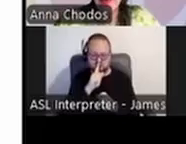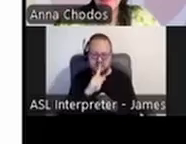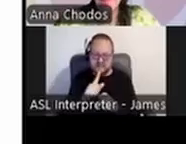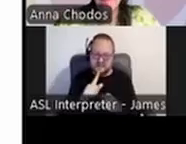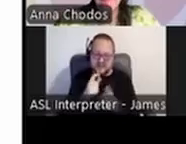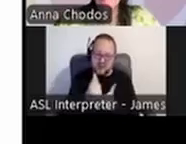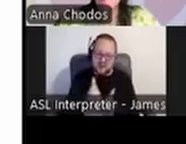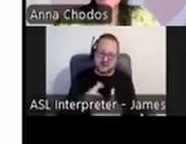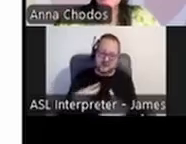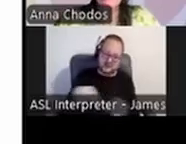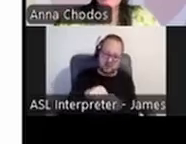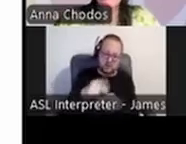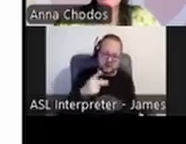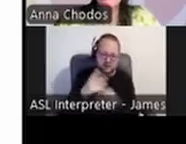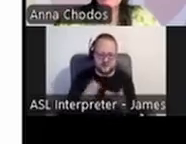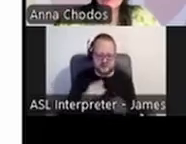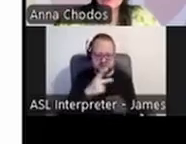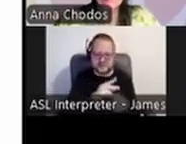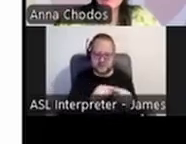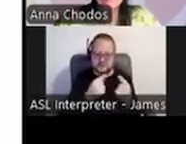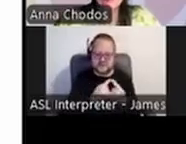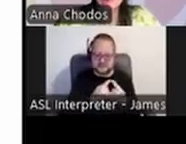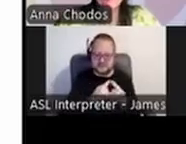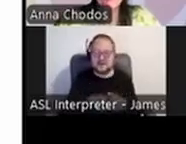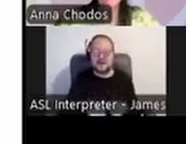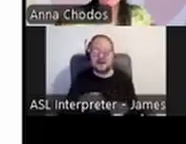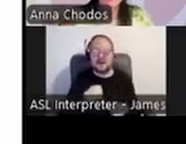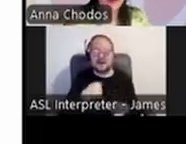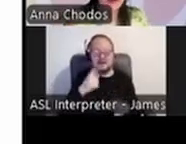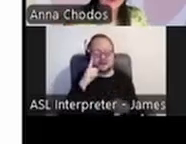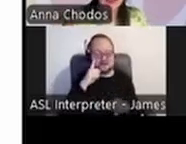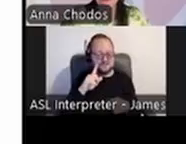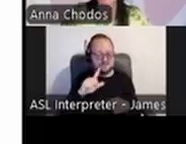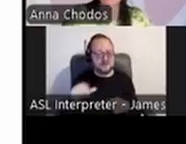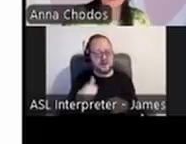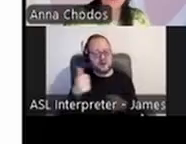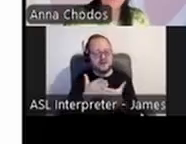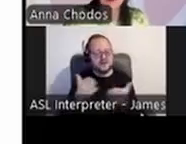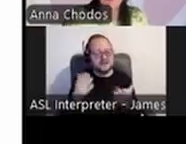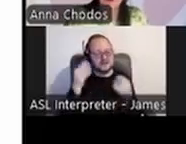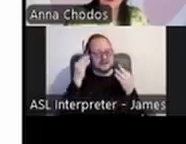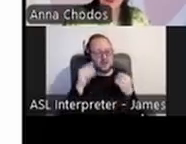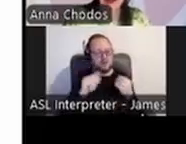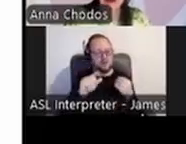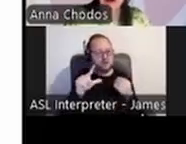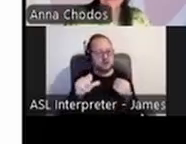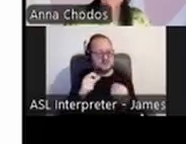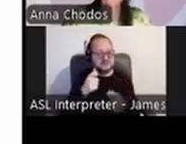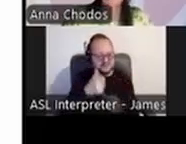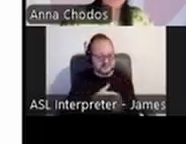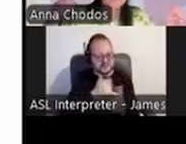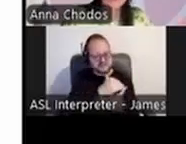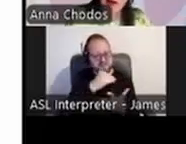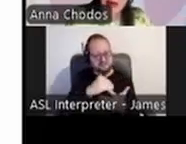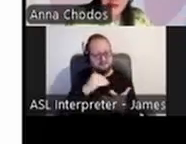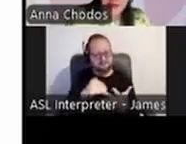And then the other thing is really thinking about all the tools, like every step of a healthcare encounter or